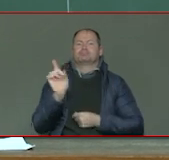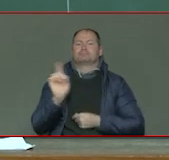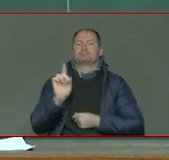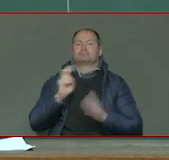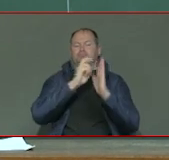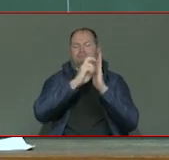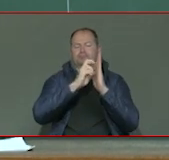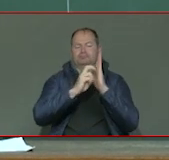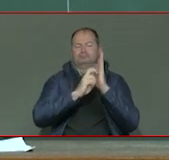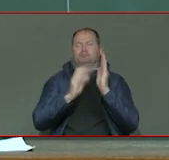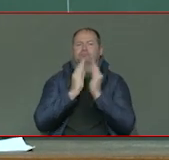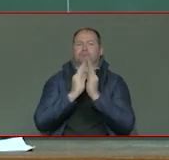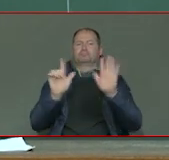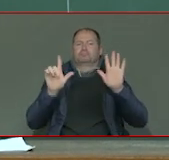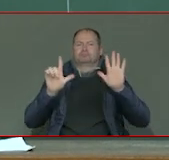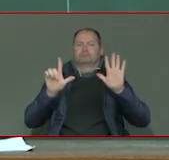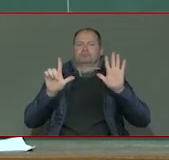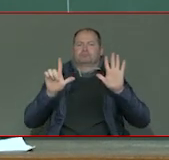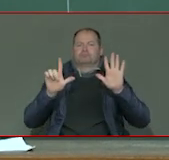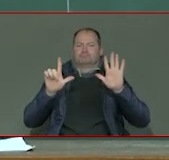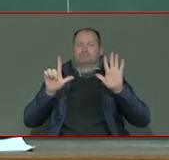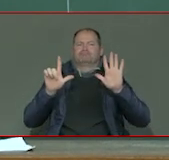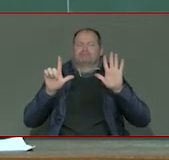rules, which is 7 marks. And I will